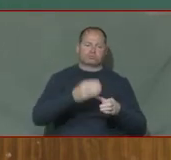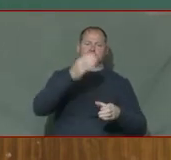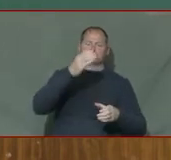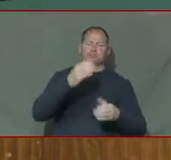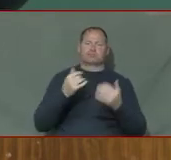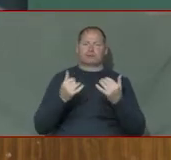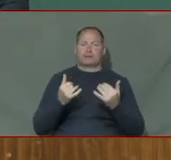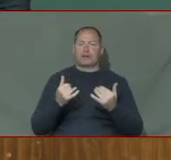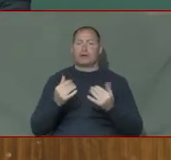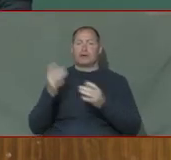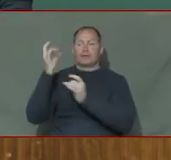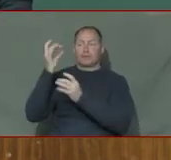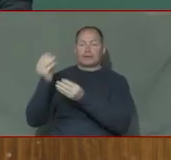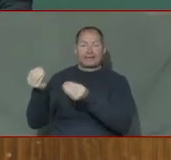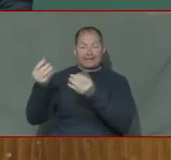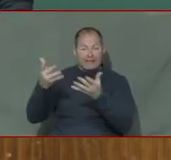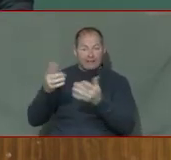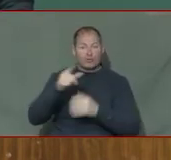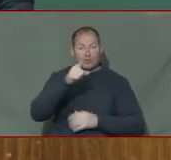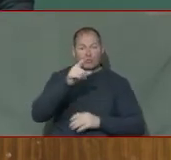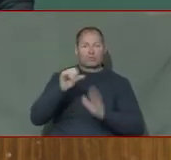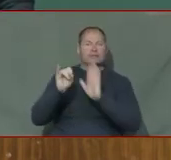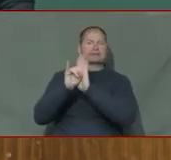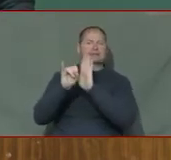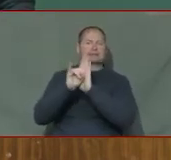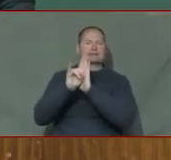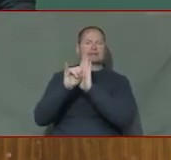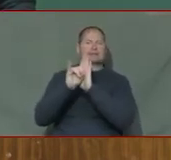you, you must still be able to identify it. Is that clear?